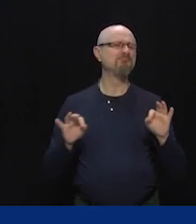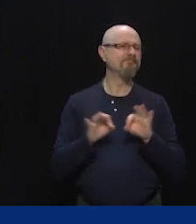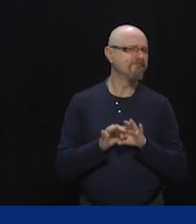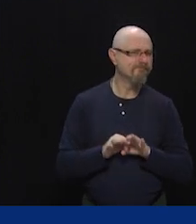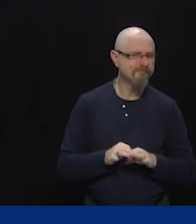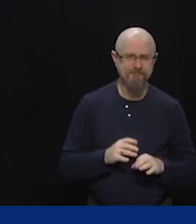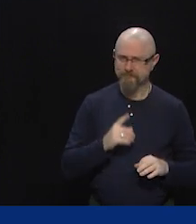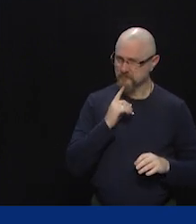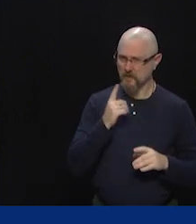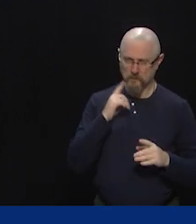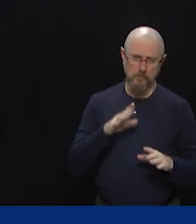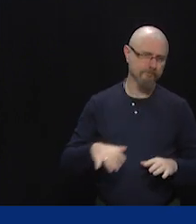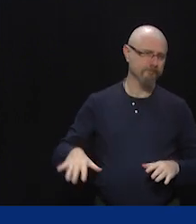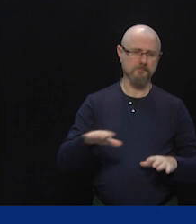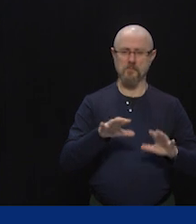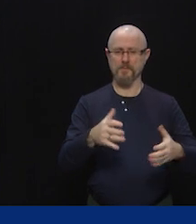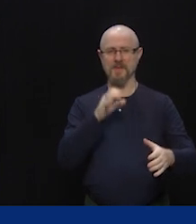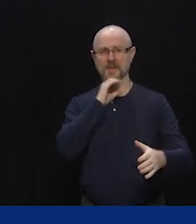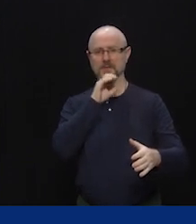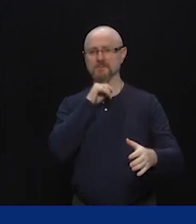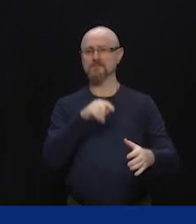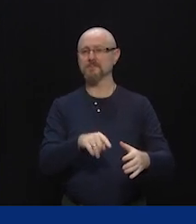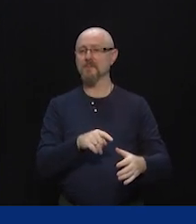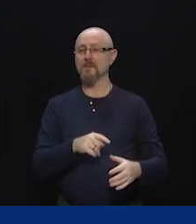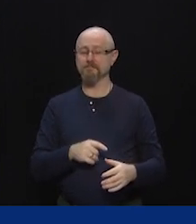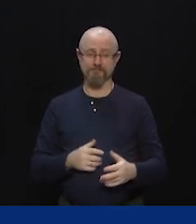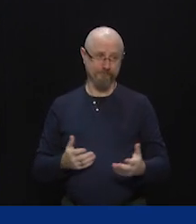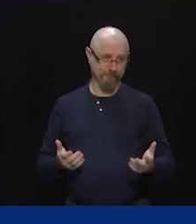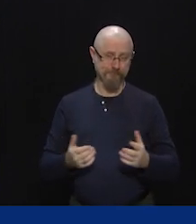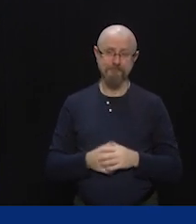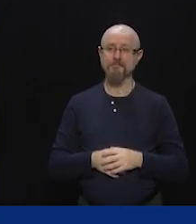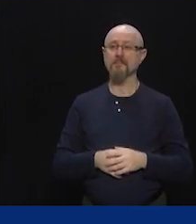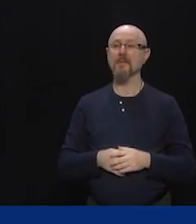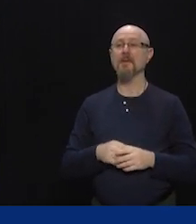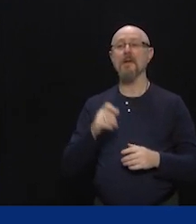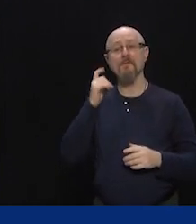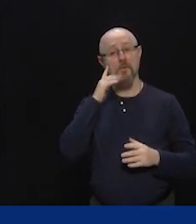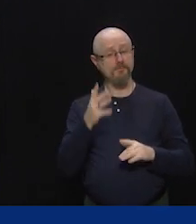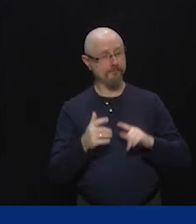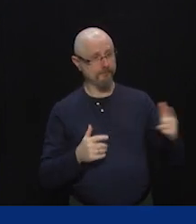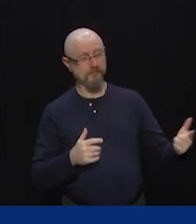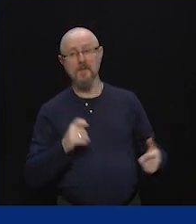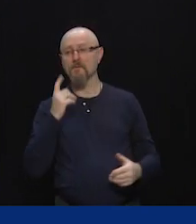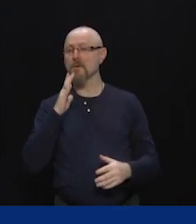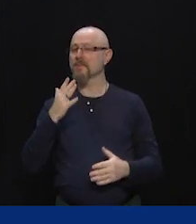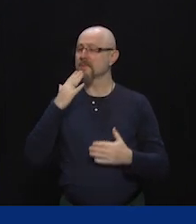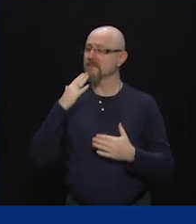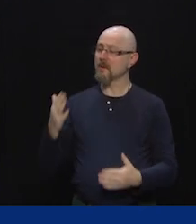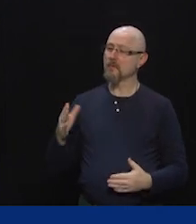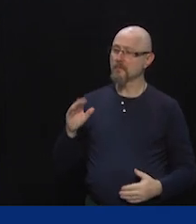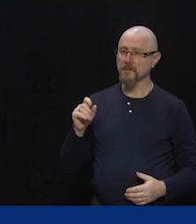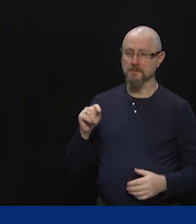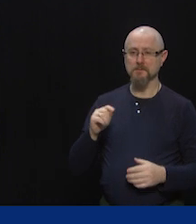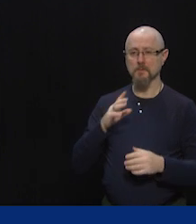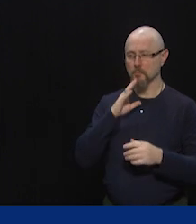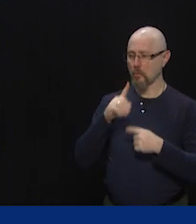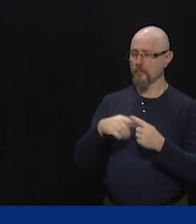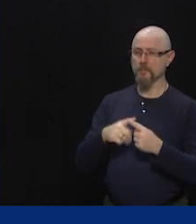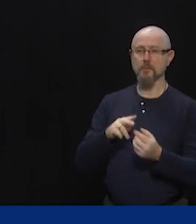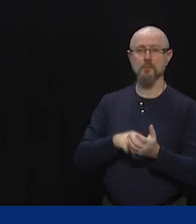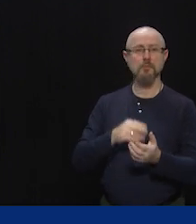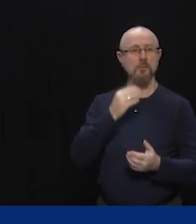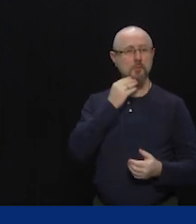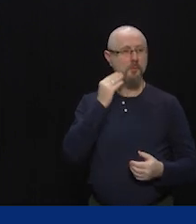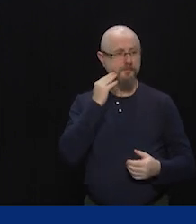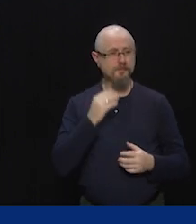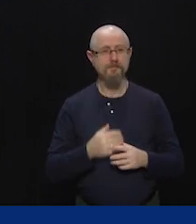of nursing home residents. Thank you, Governor. Thank you, Dr. Bassett, for the reminder about nursing homes. As you spoke about, we have